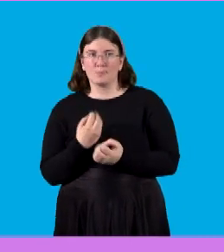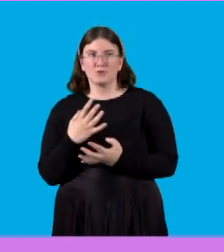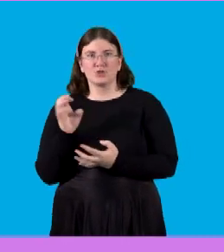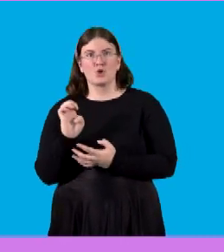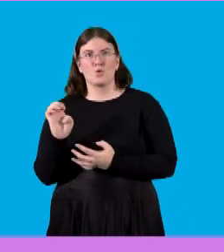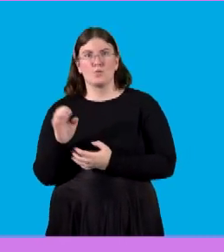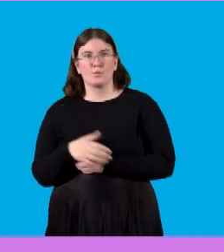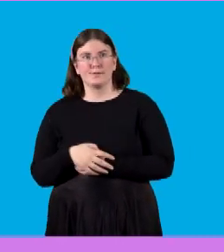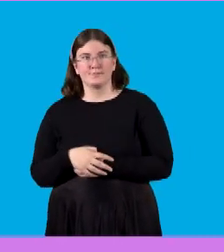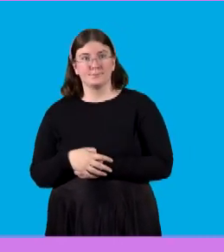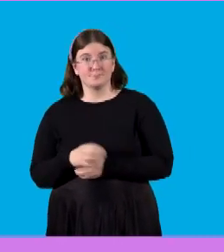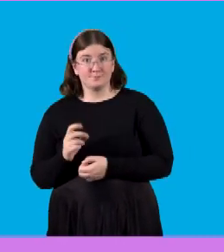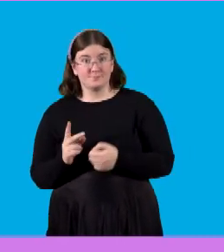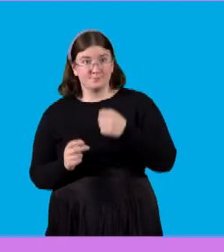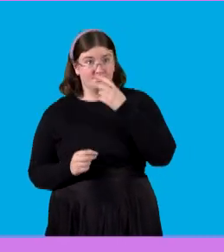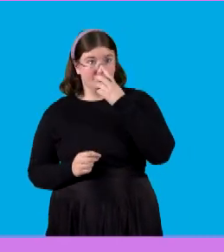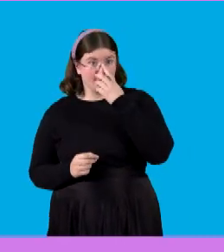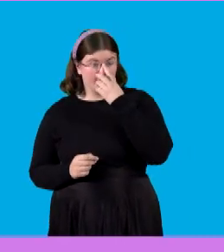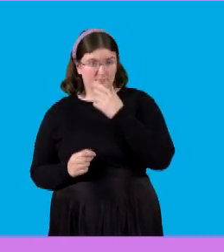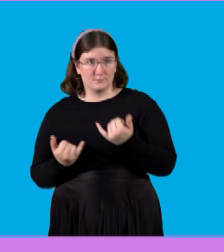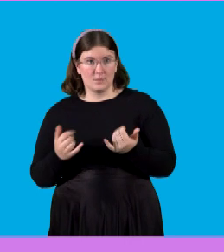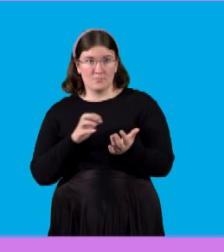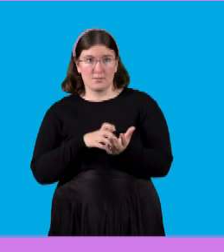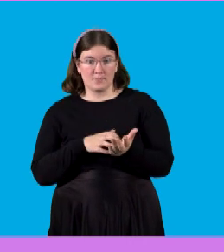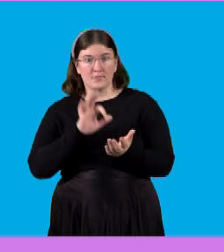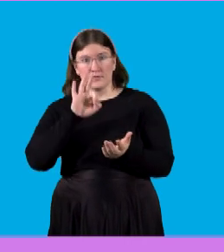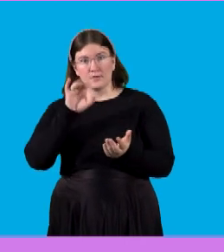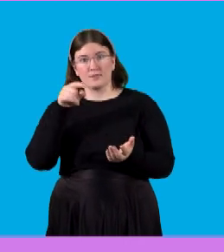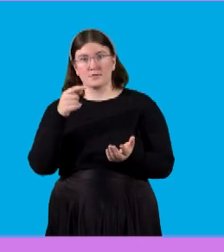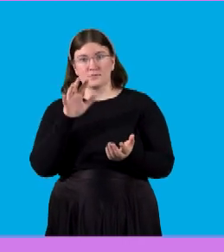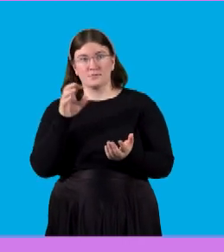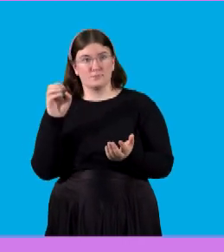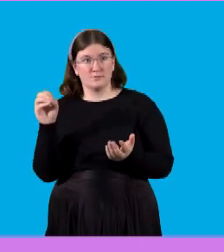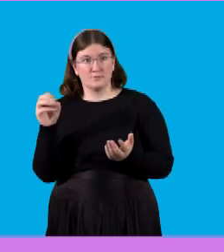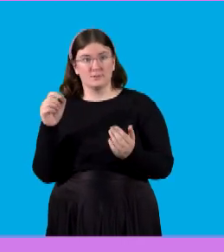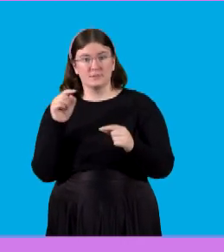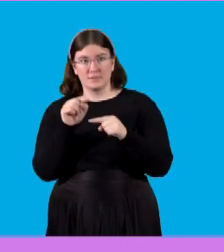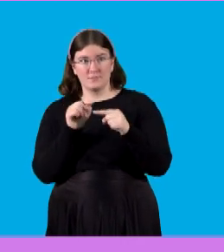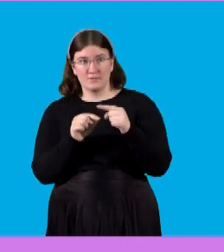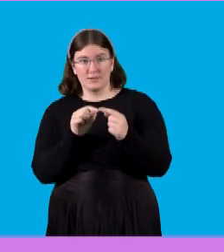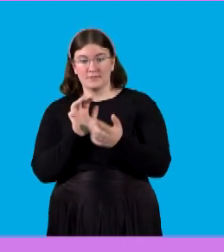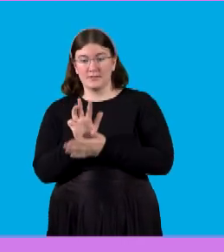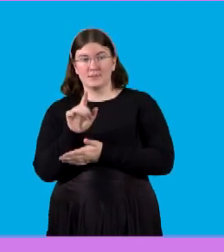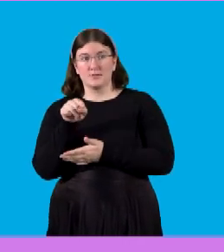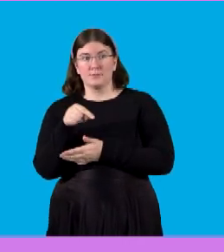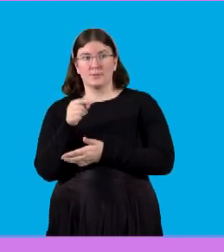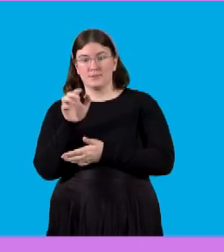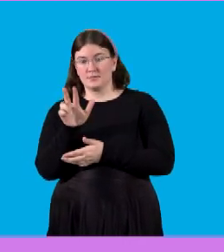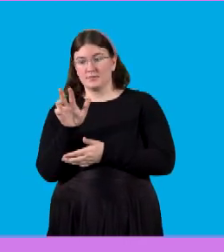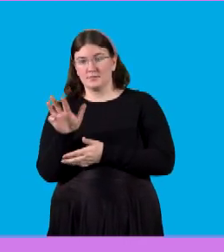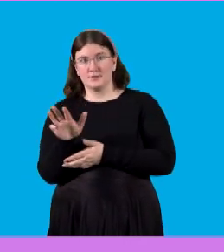of euros. Okay, so let's type in 3,500 divided by